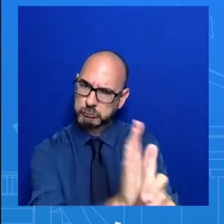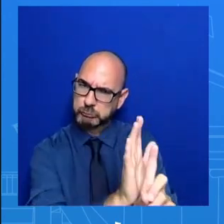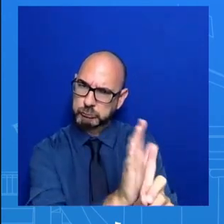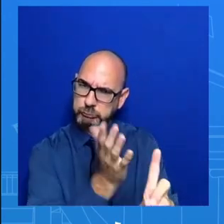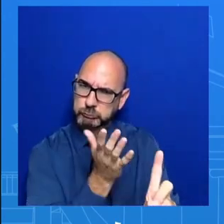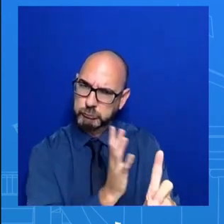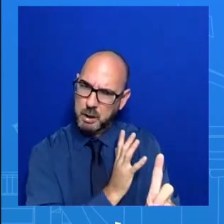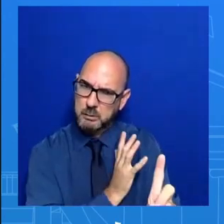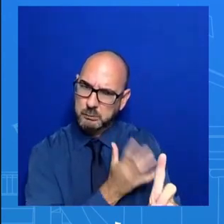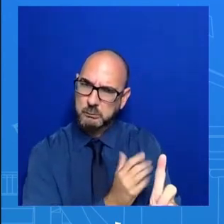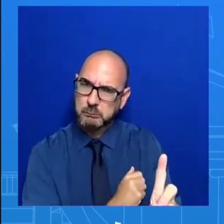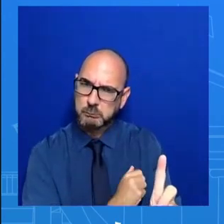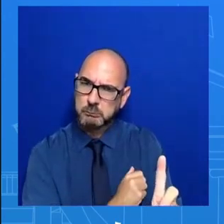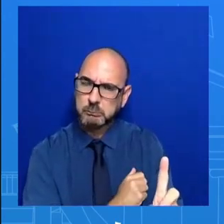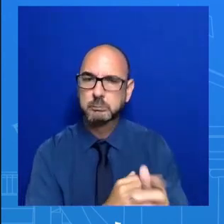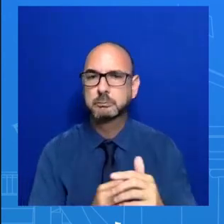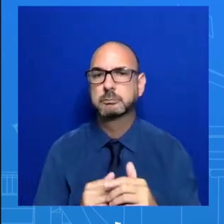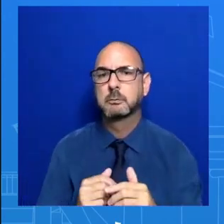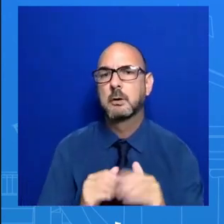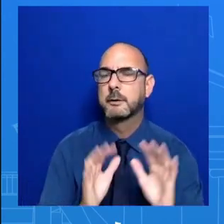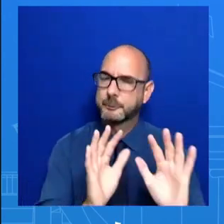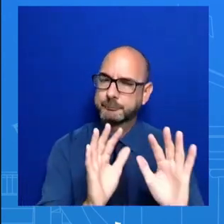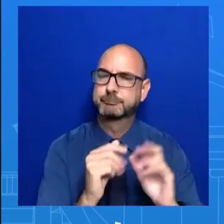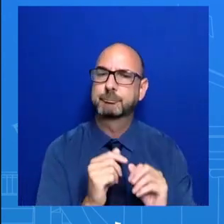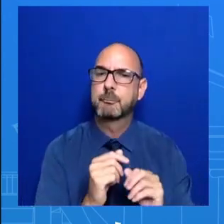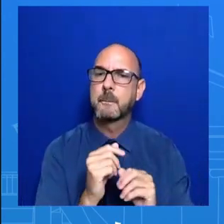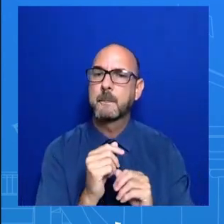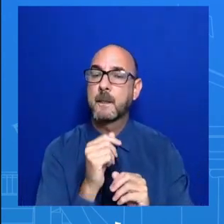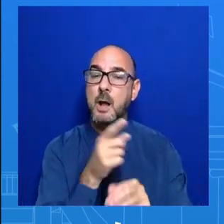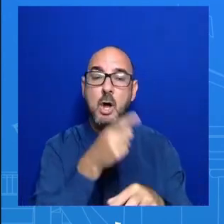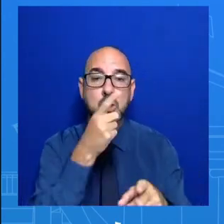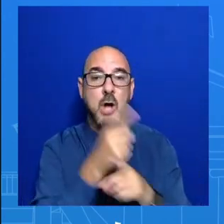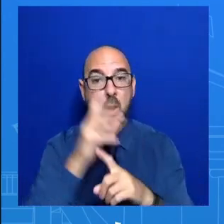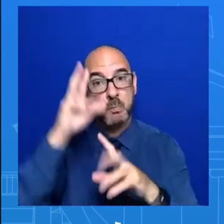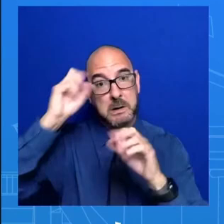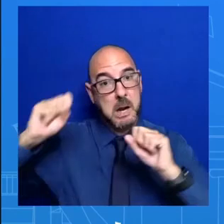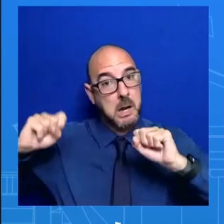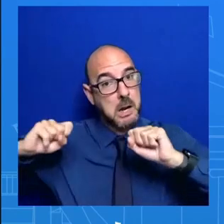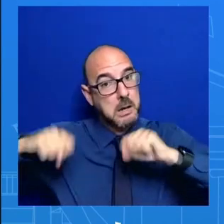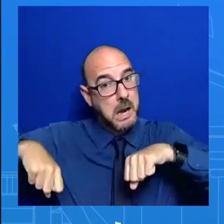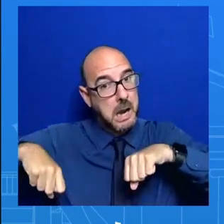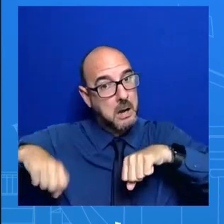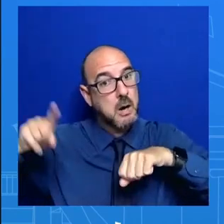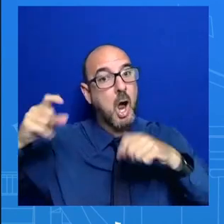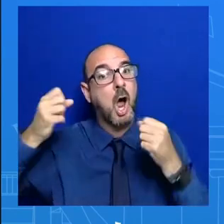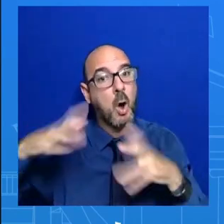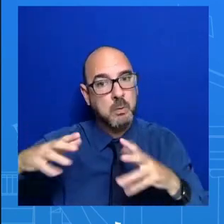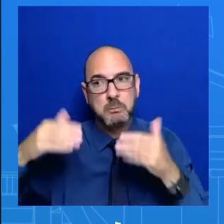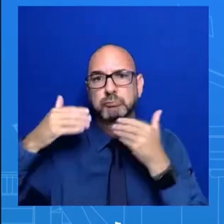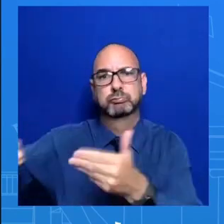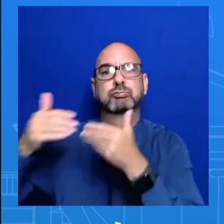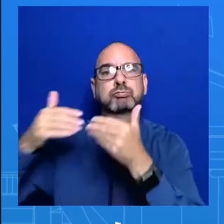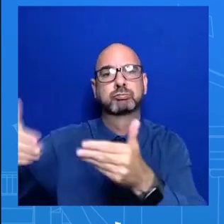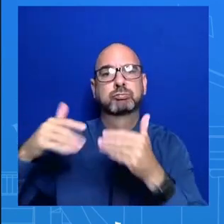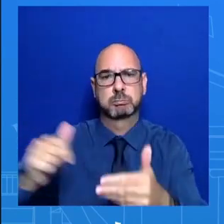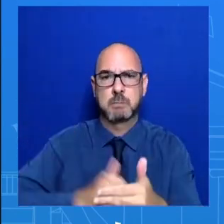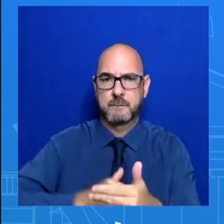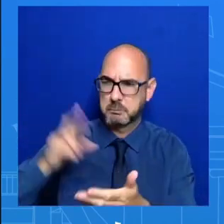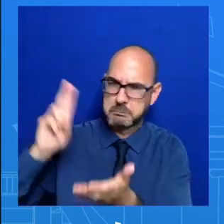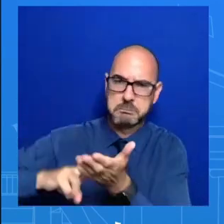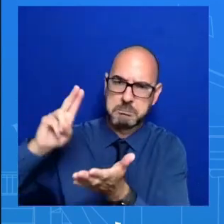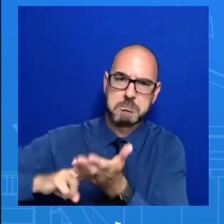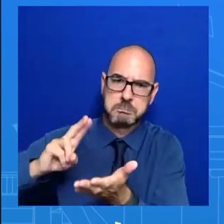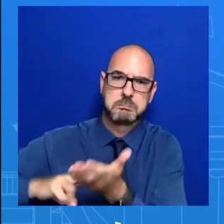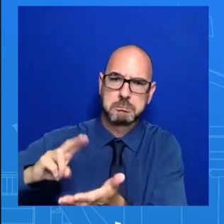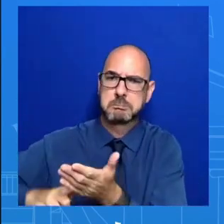So you're right. He took many executive actions before, but in order to deal with what's happening at the border, in order to deal with a